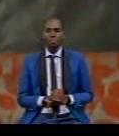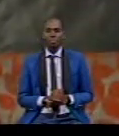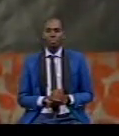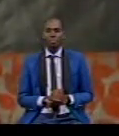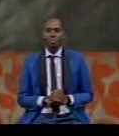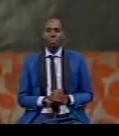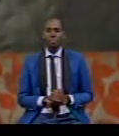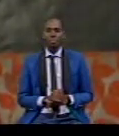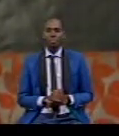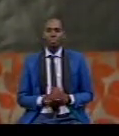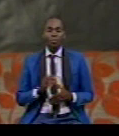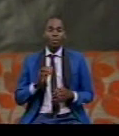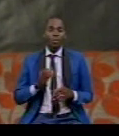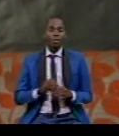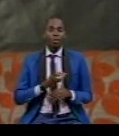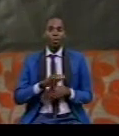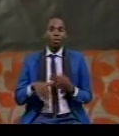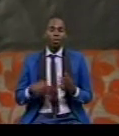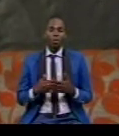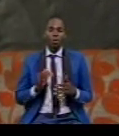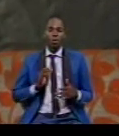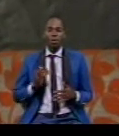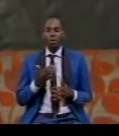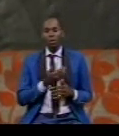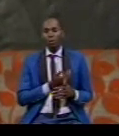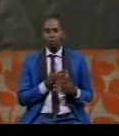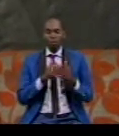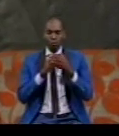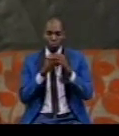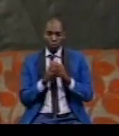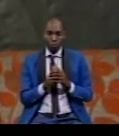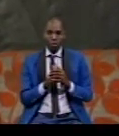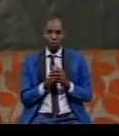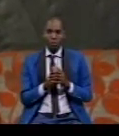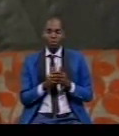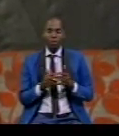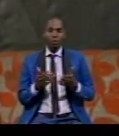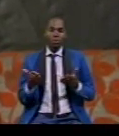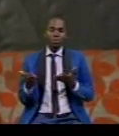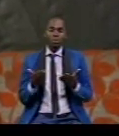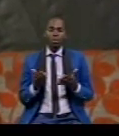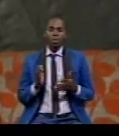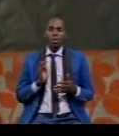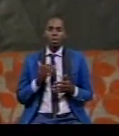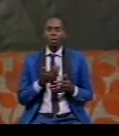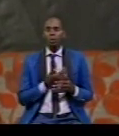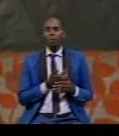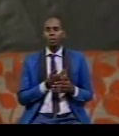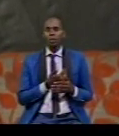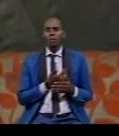home. Whatever you have taken unlawfully, he that